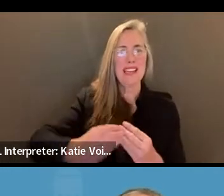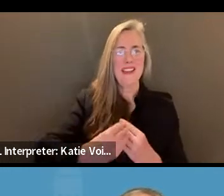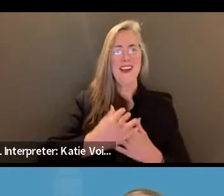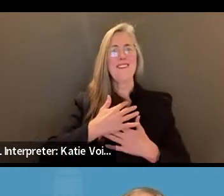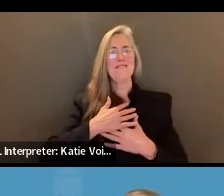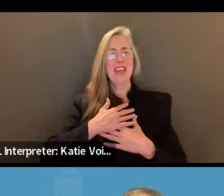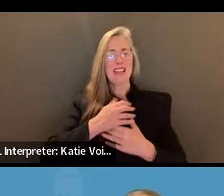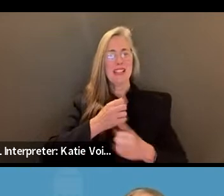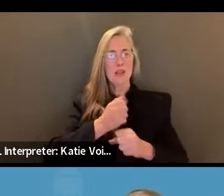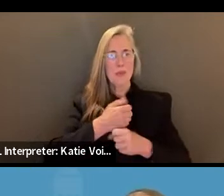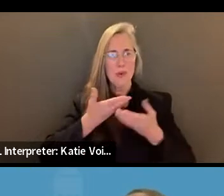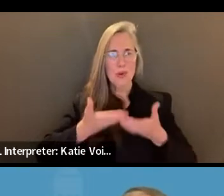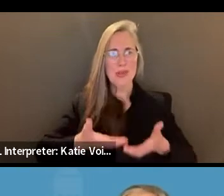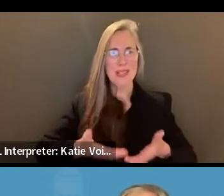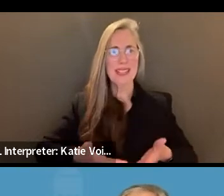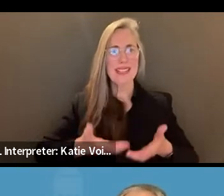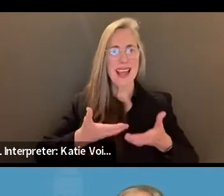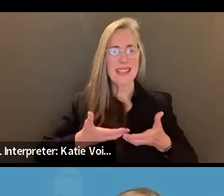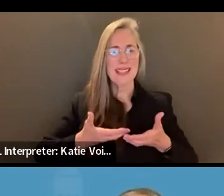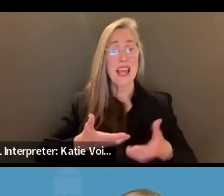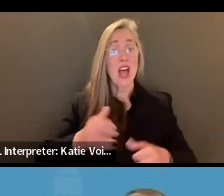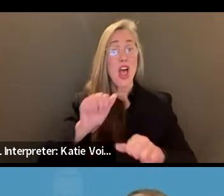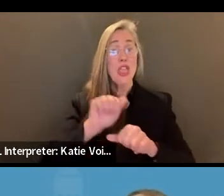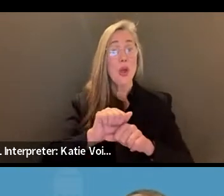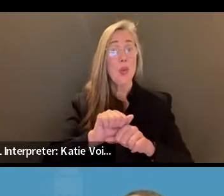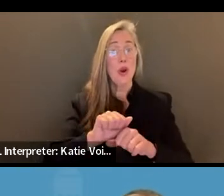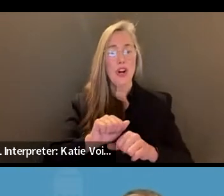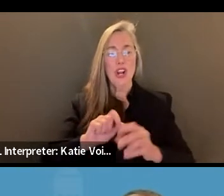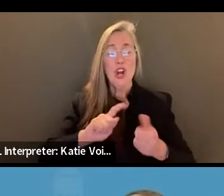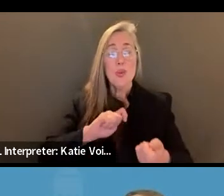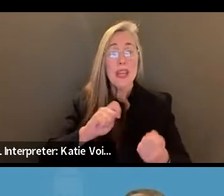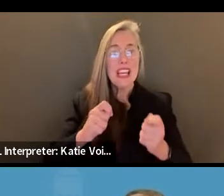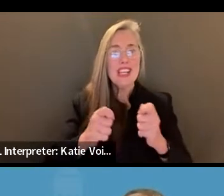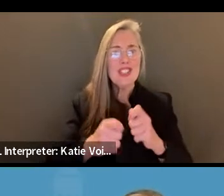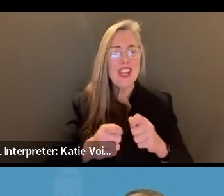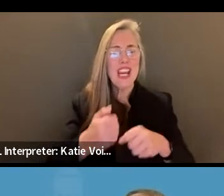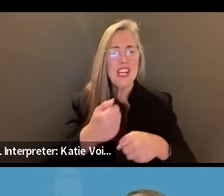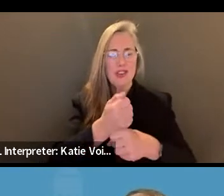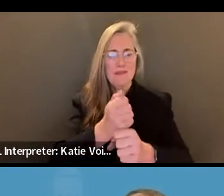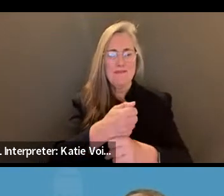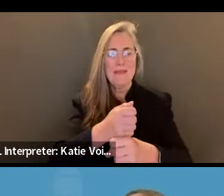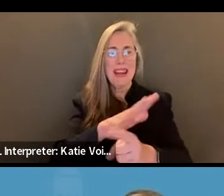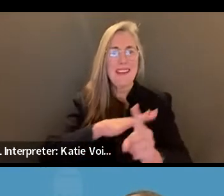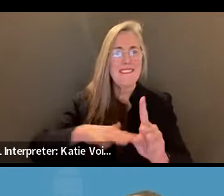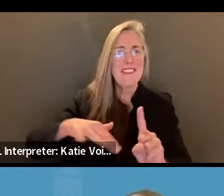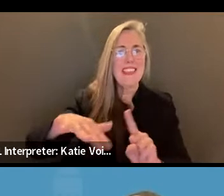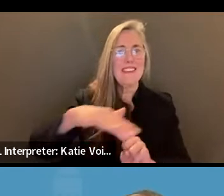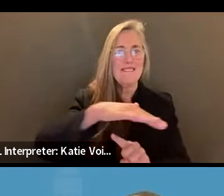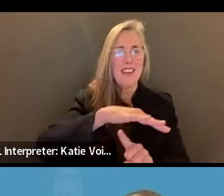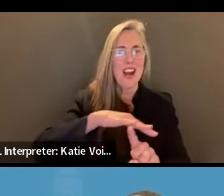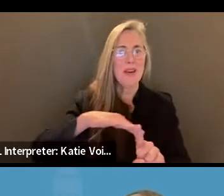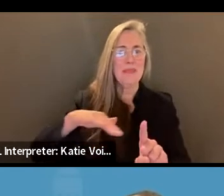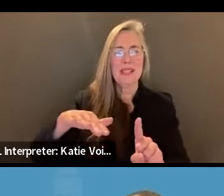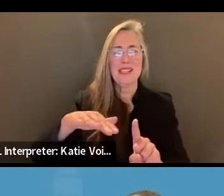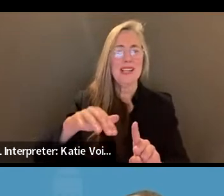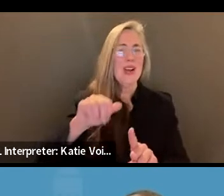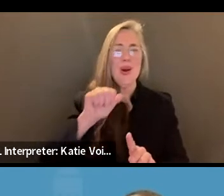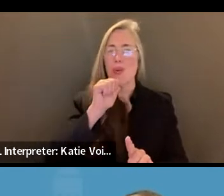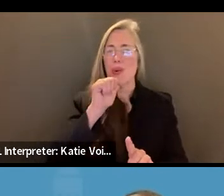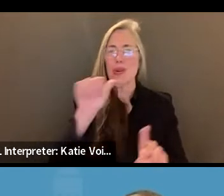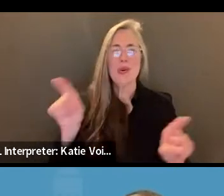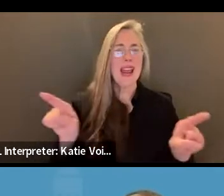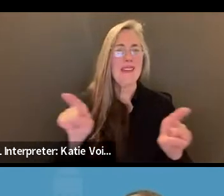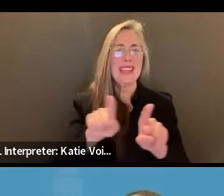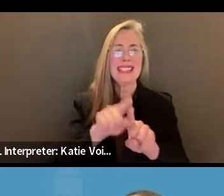environment where we're not seeing this, where we don't have the same experiences that